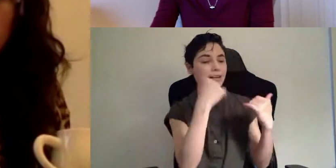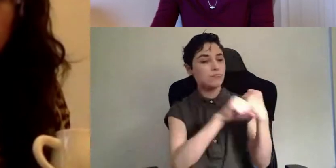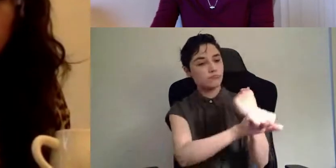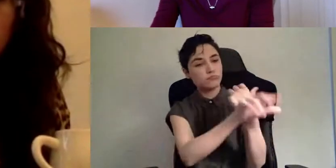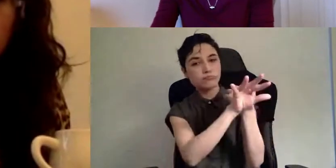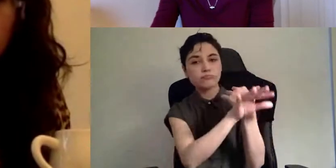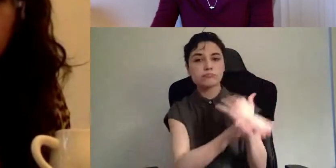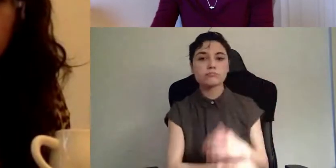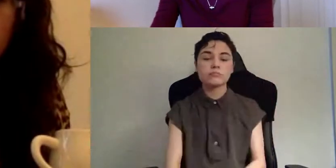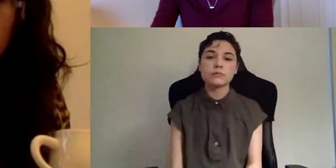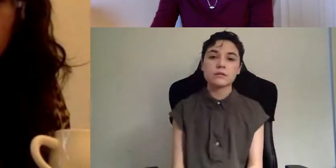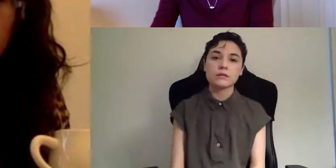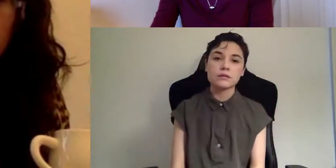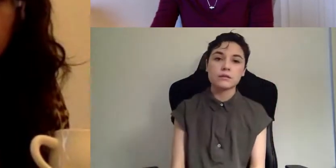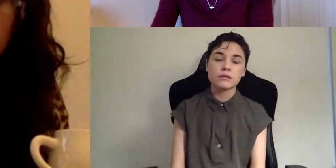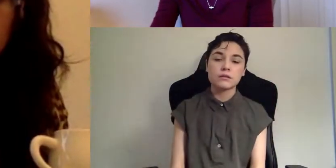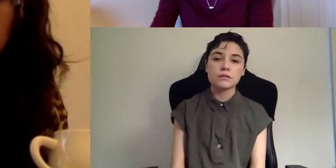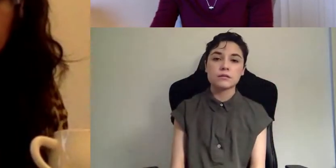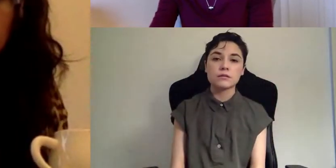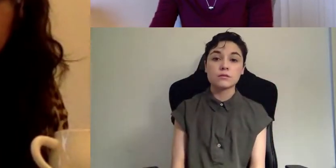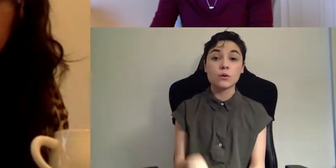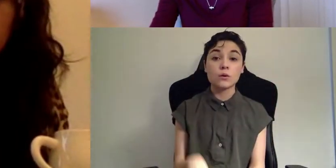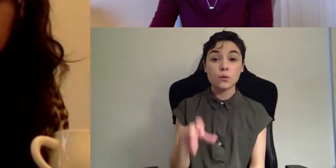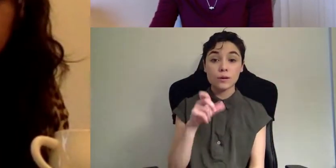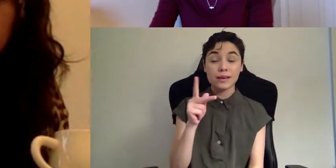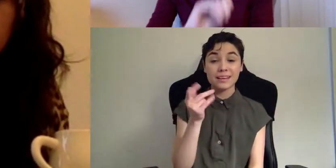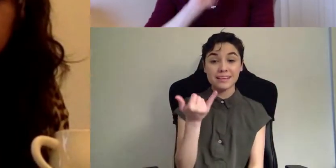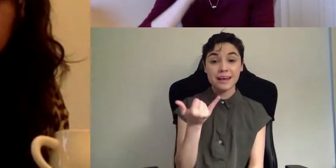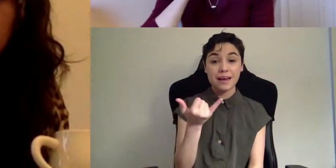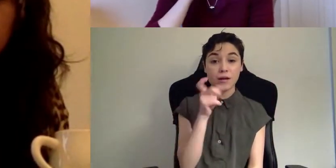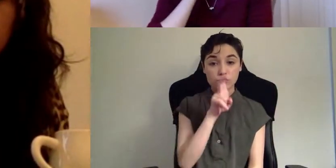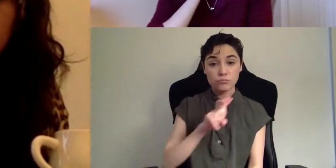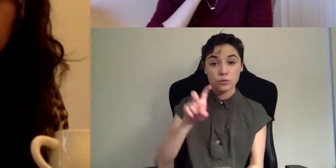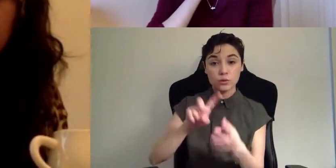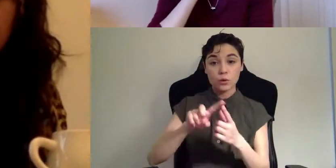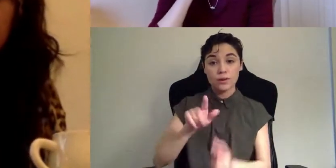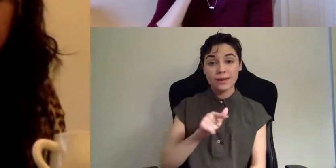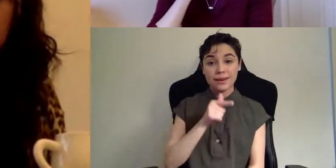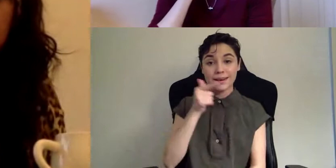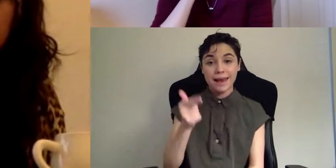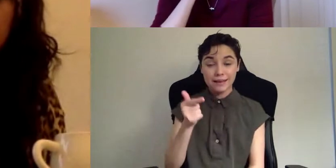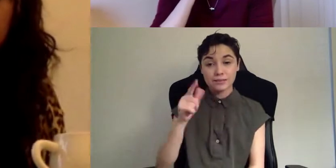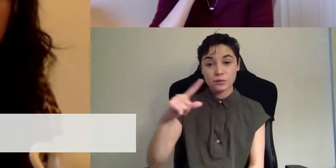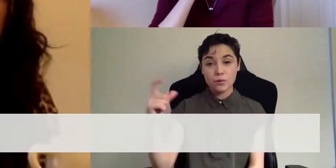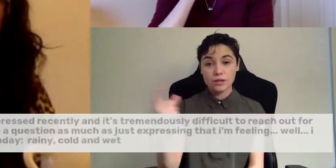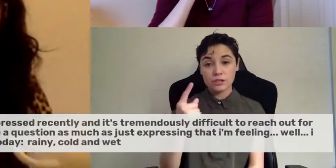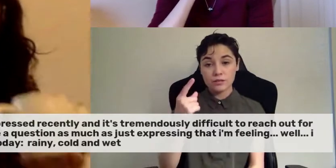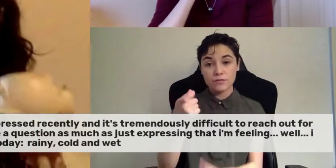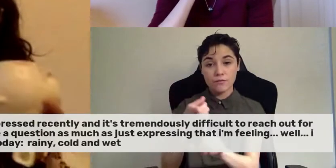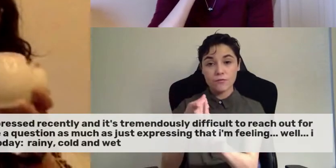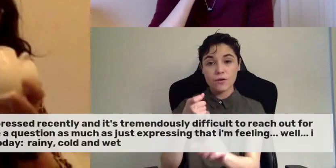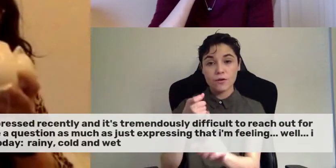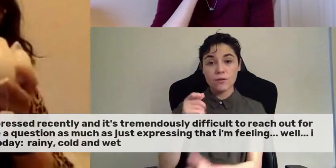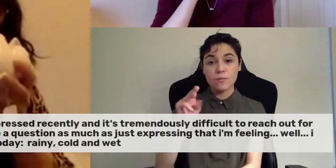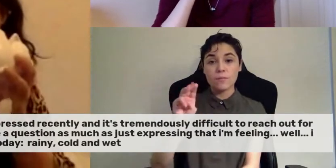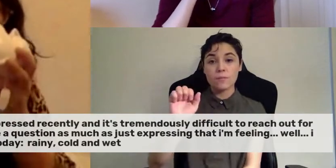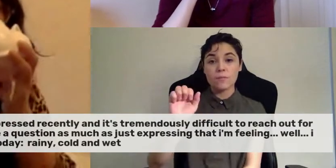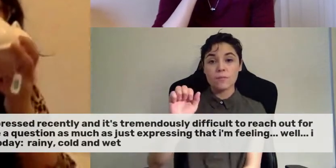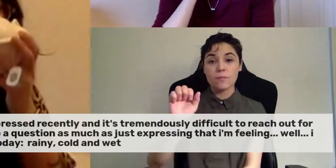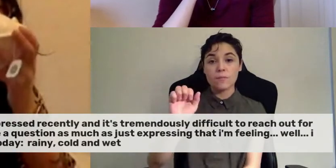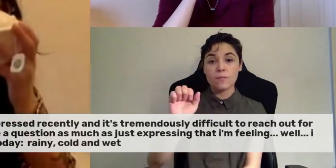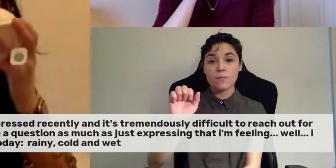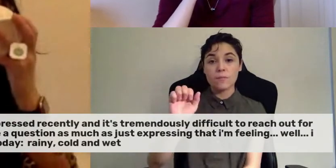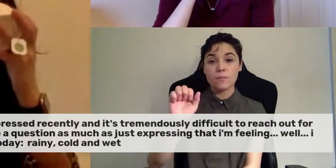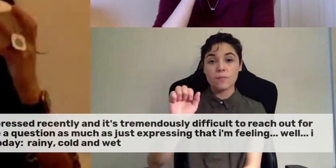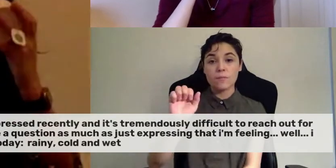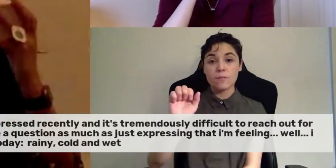All right, let's go on to the next question. Margaret's question, I'll read this one aloud. I've been getting really